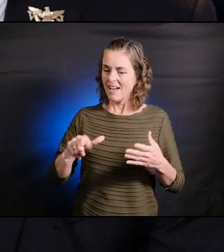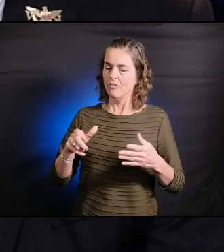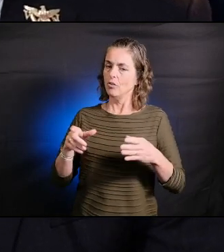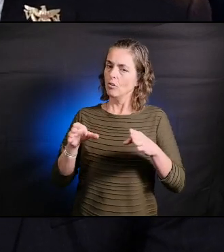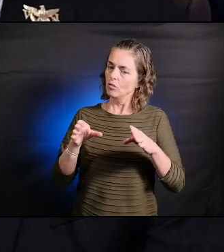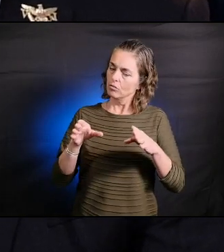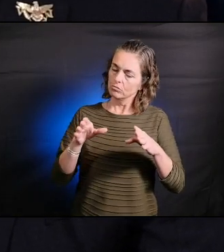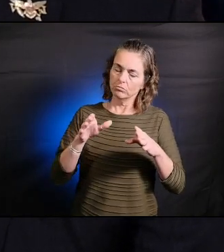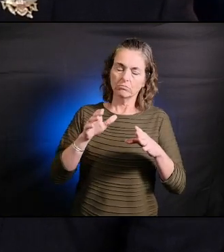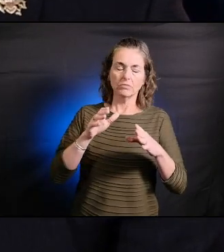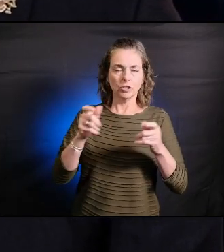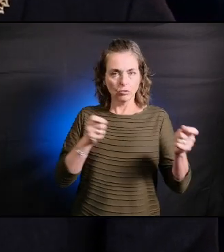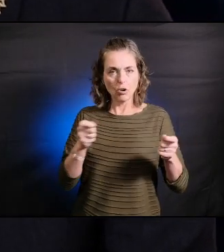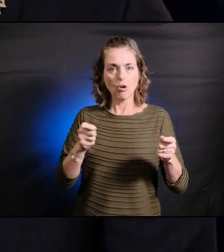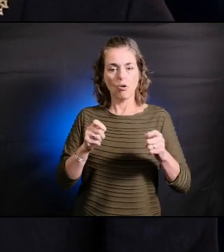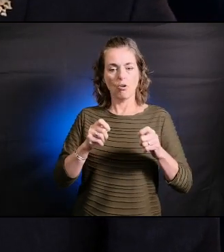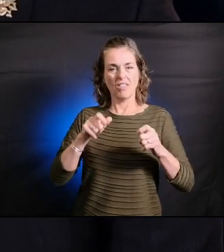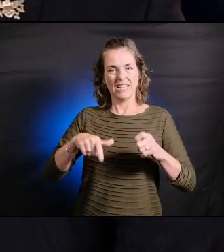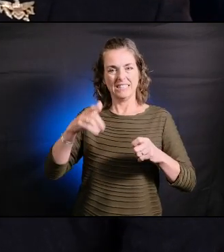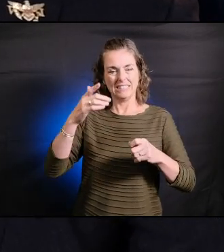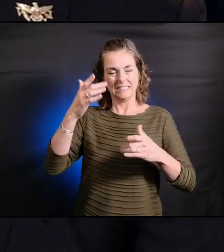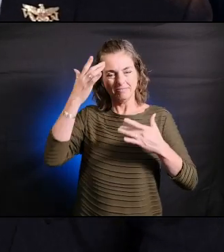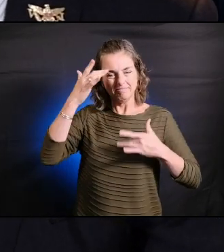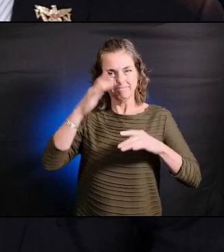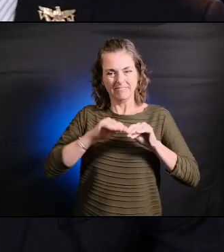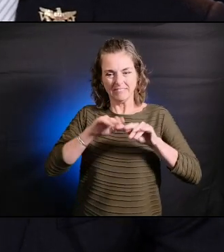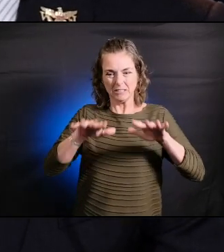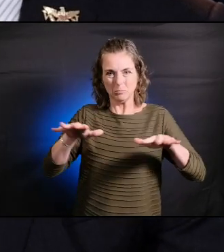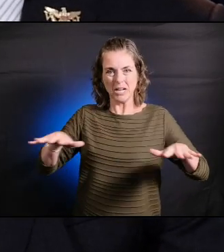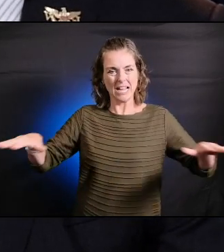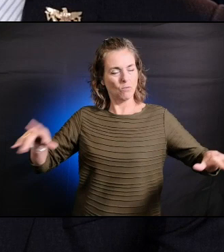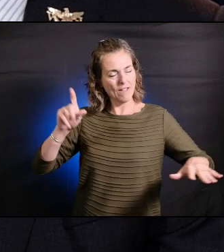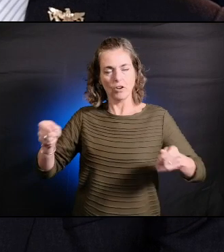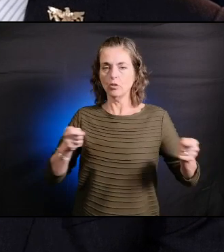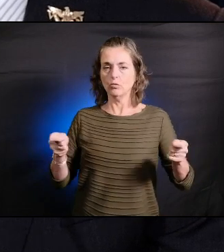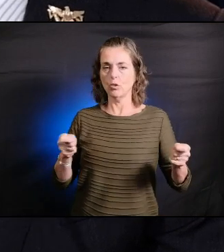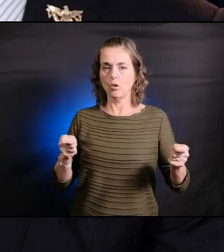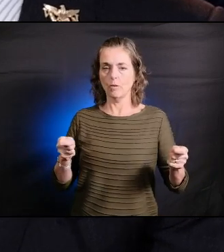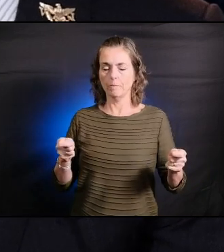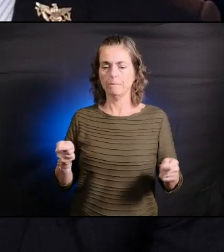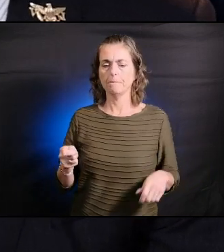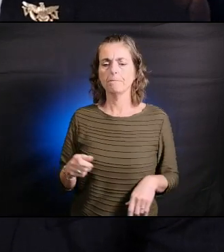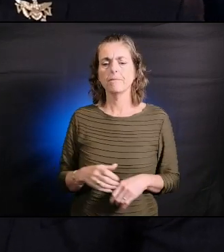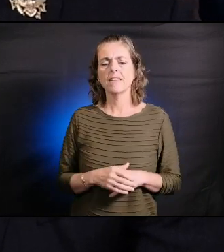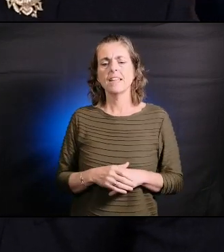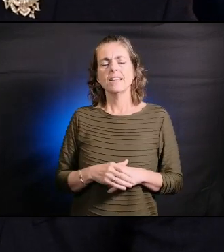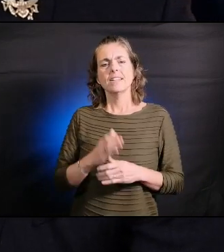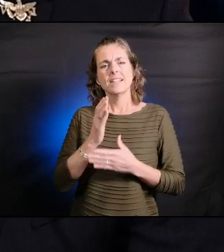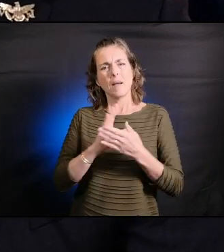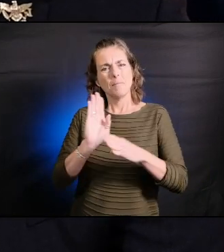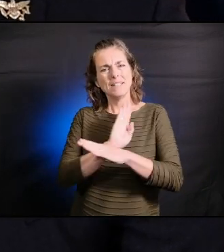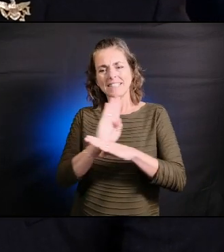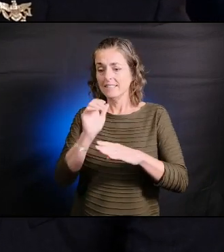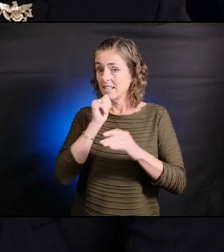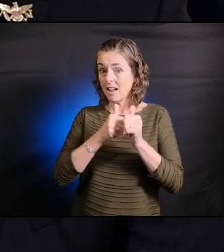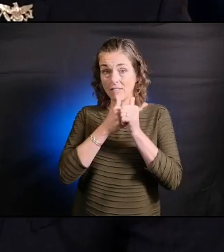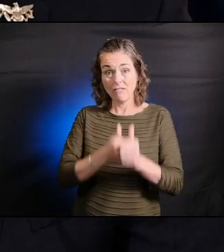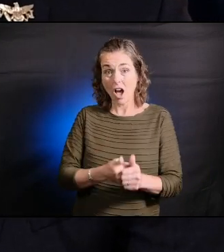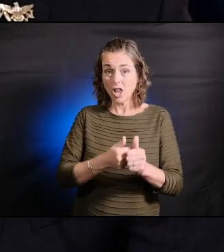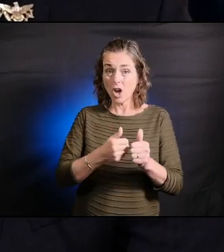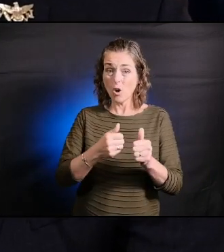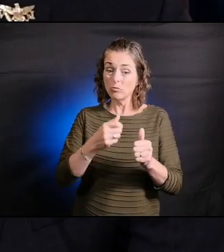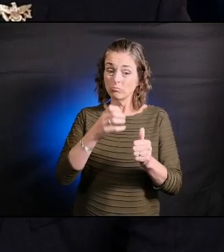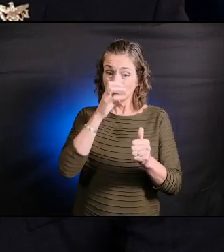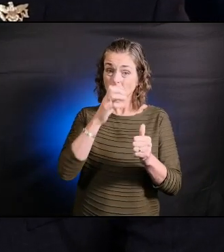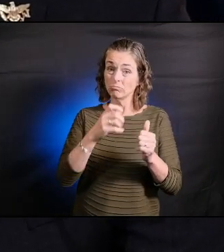to say because I received a number of calls this weekend on businesses being closed down. And